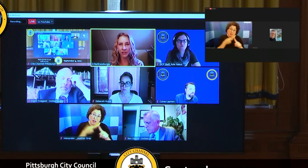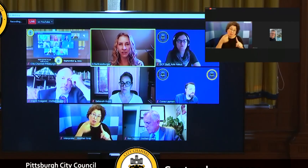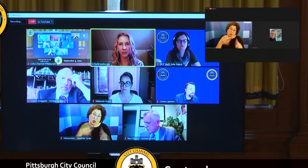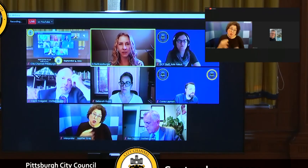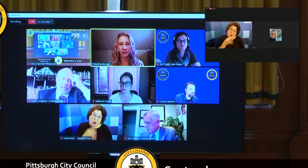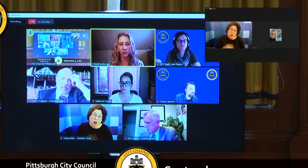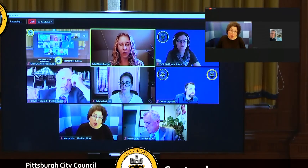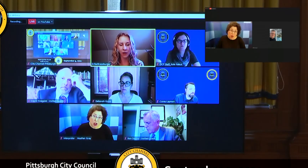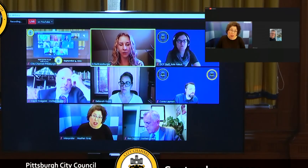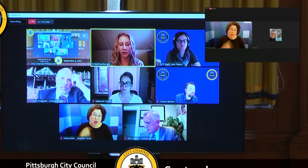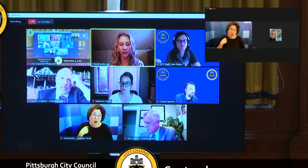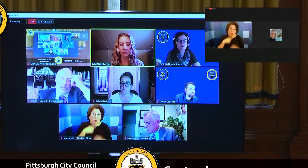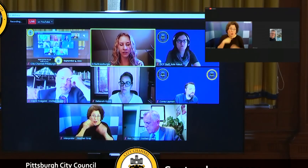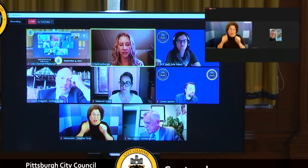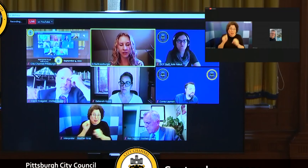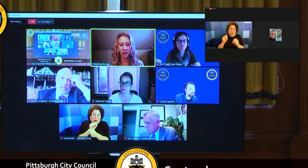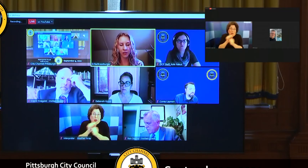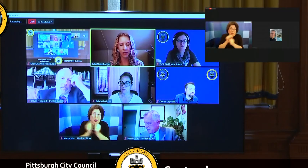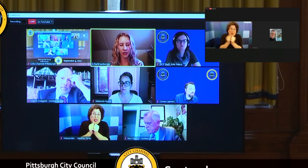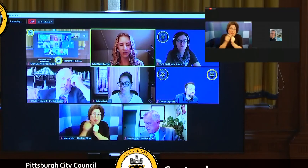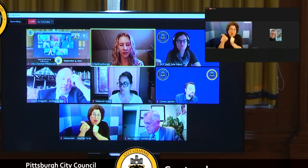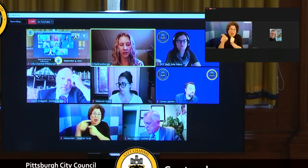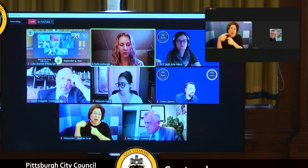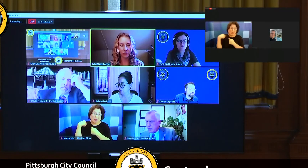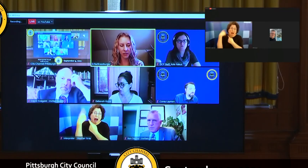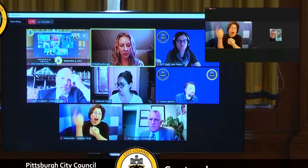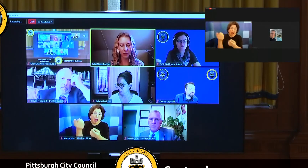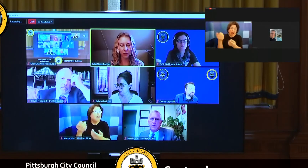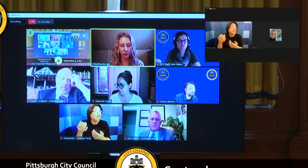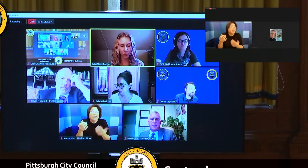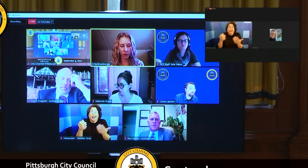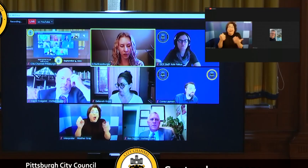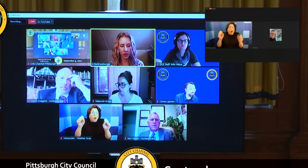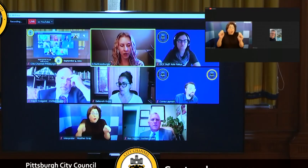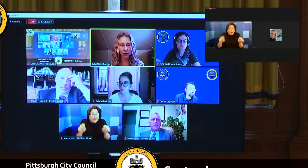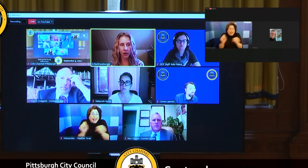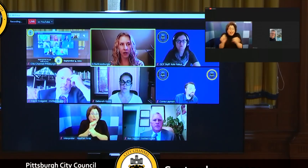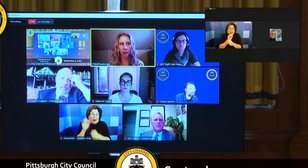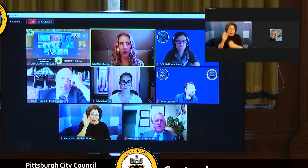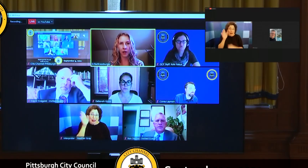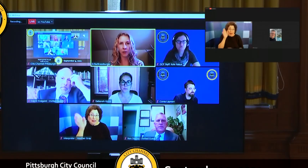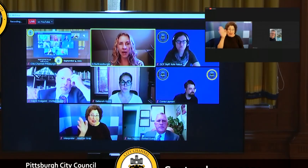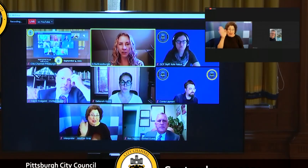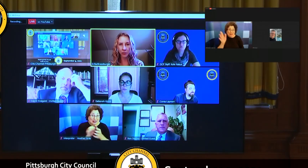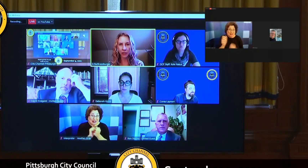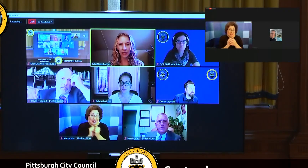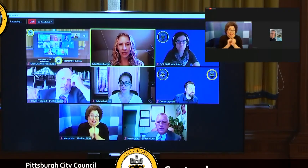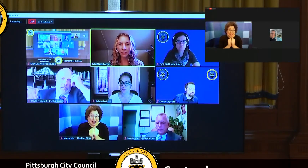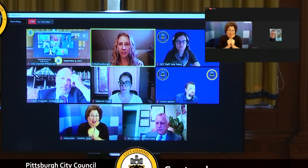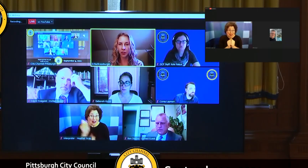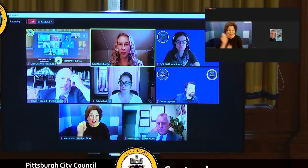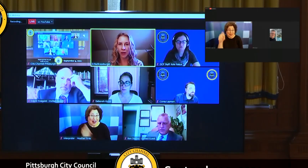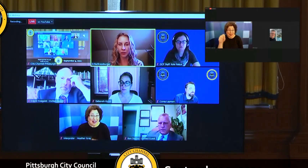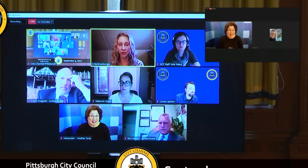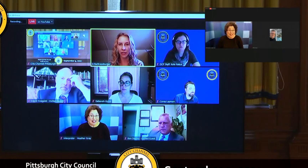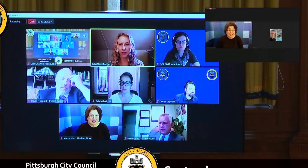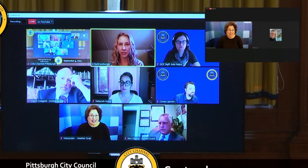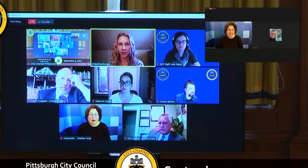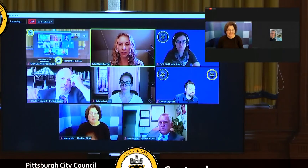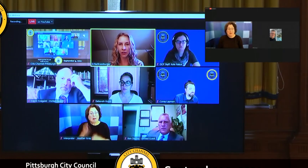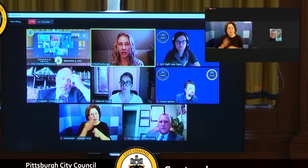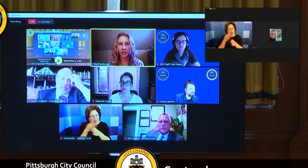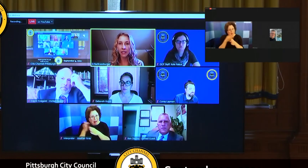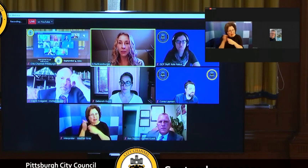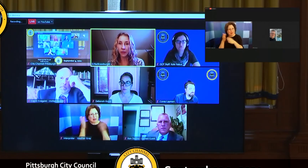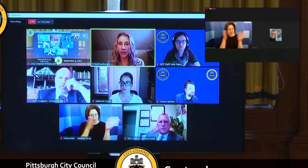last 6 months as well, but that's not to say that we can't do the same in the future. A master plan, an institutional master plan in